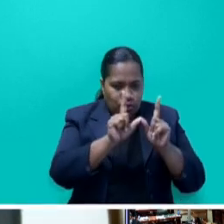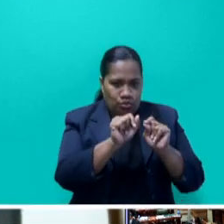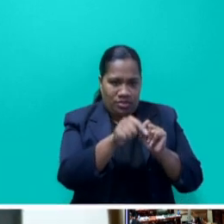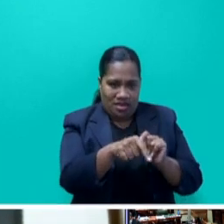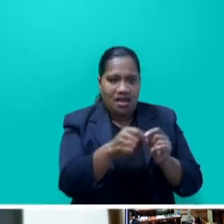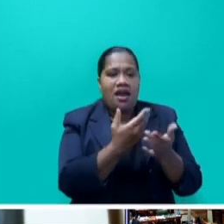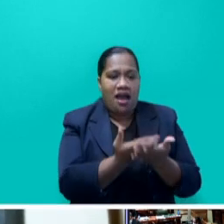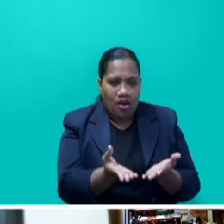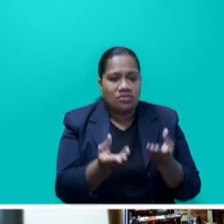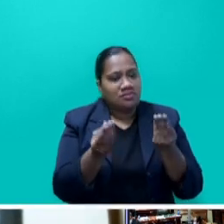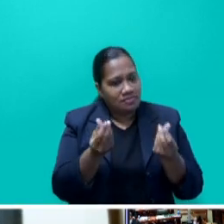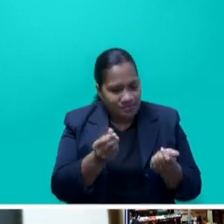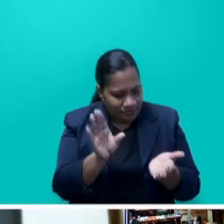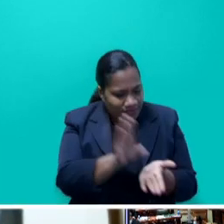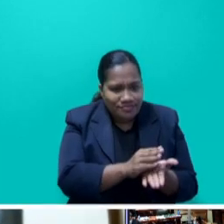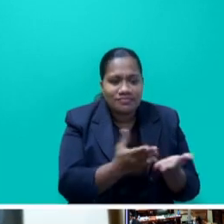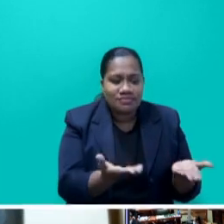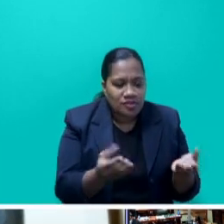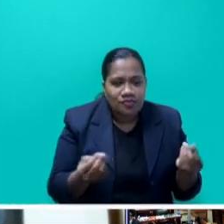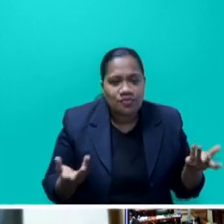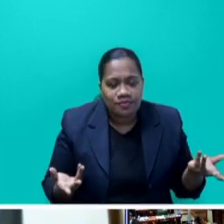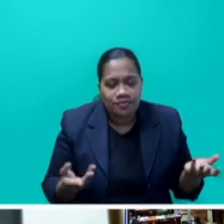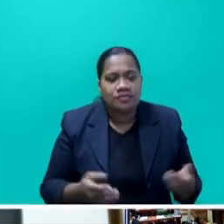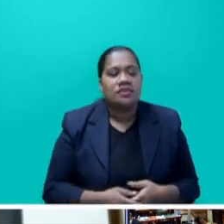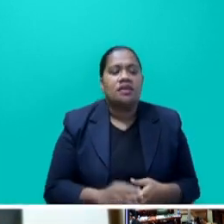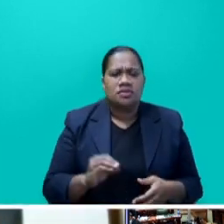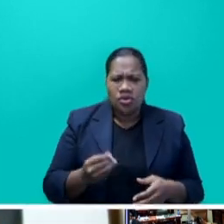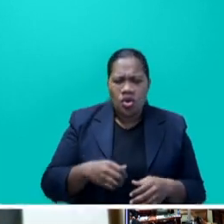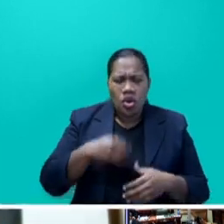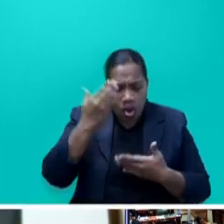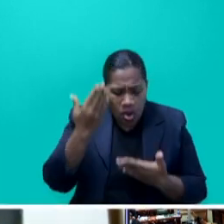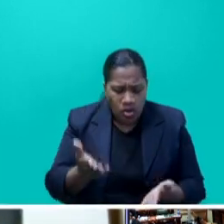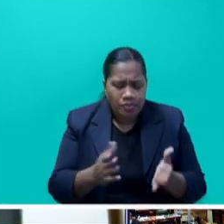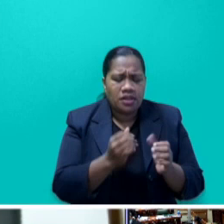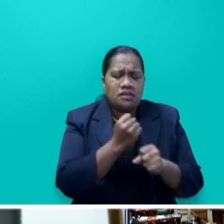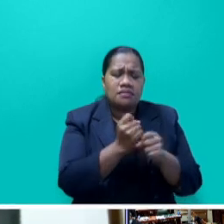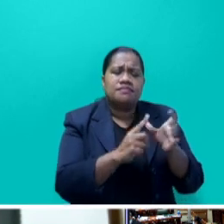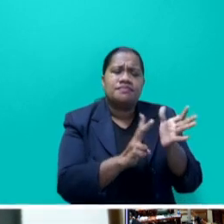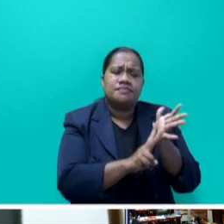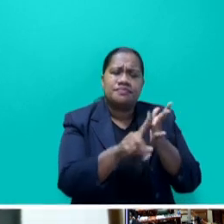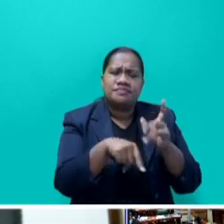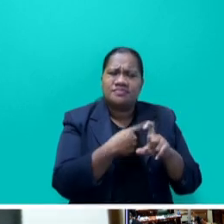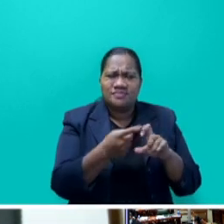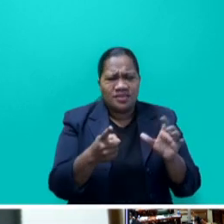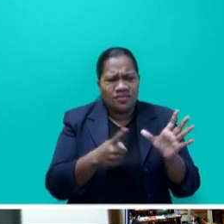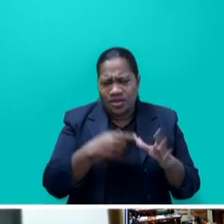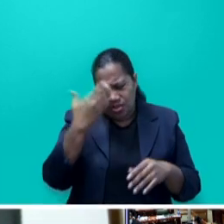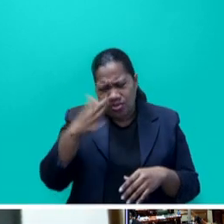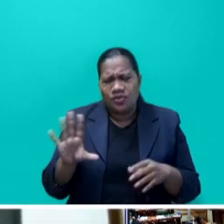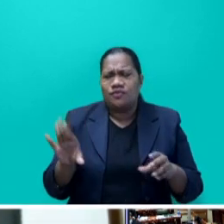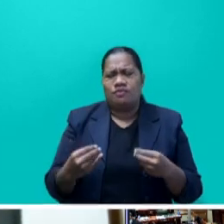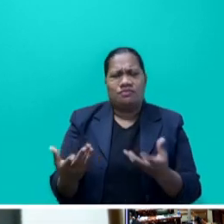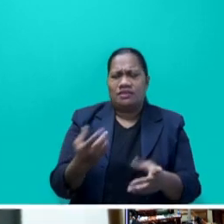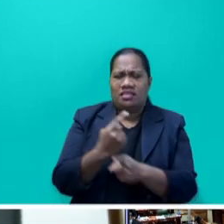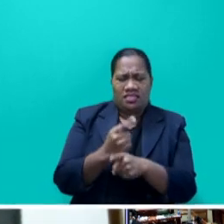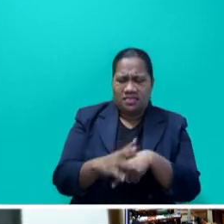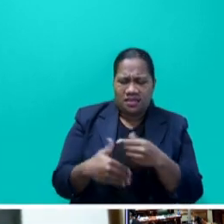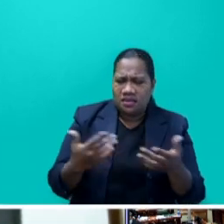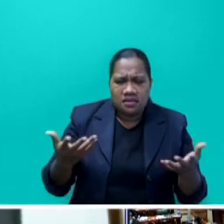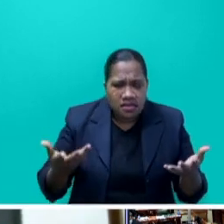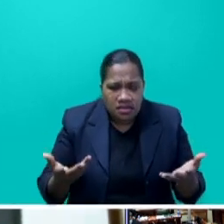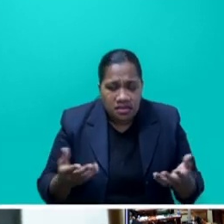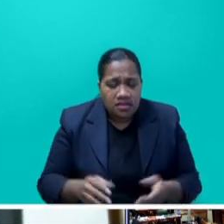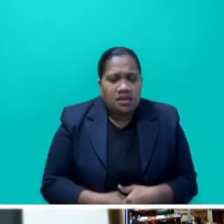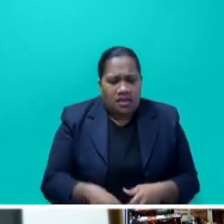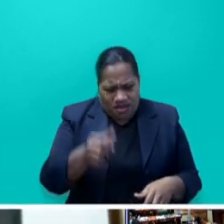Gavoka, I really don't know where he's coming from. I mean, he talks about RIEs. I've had my staff from Ministry of Economy